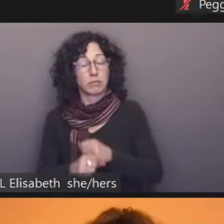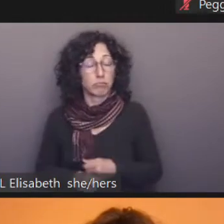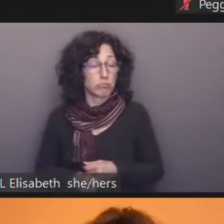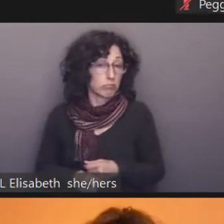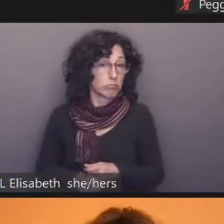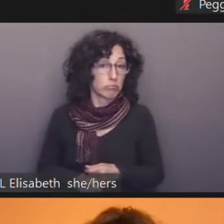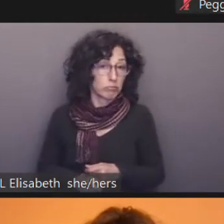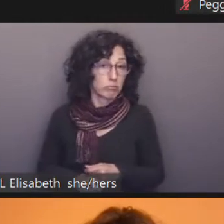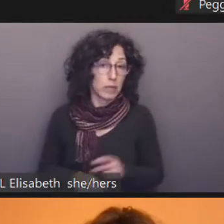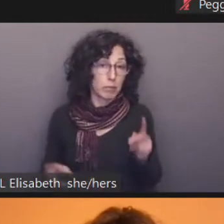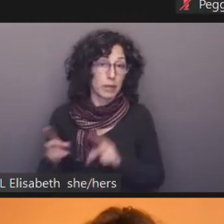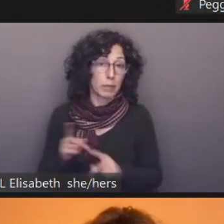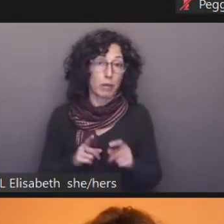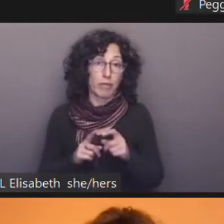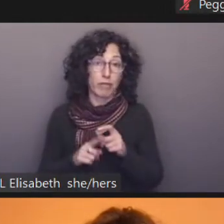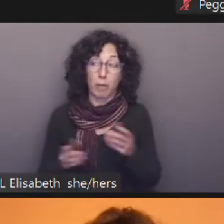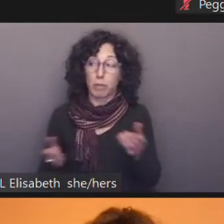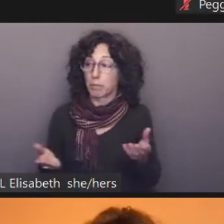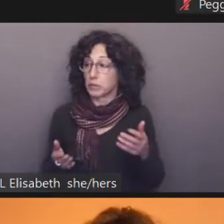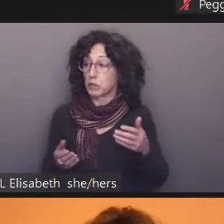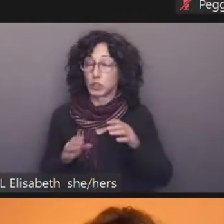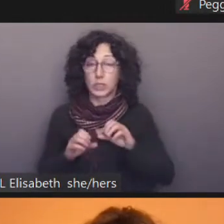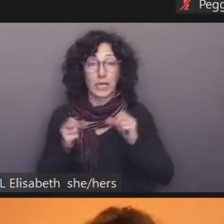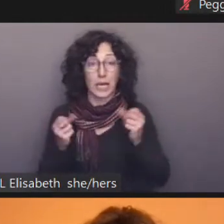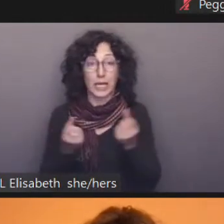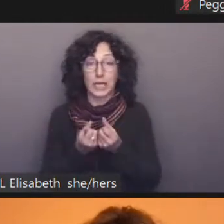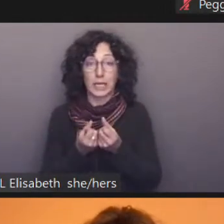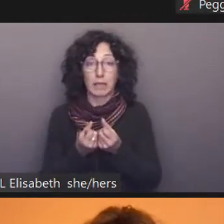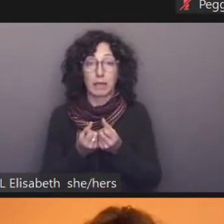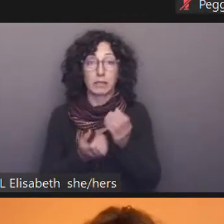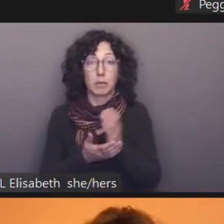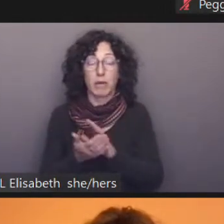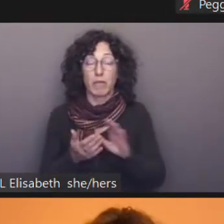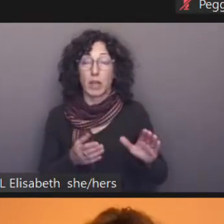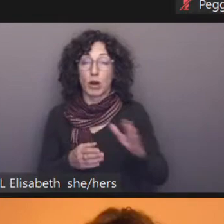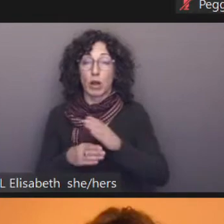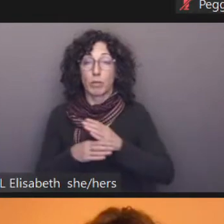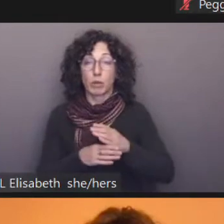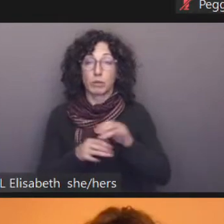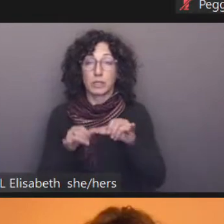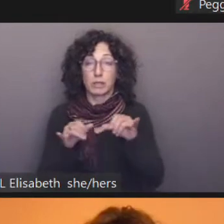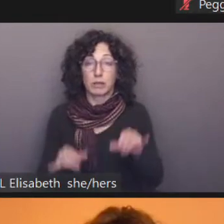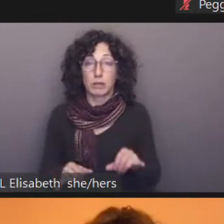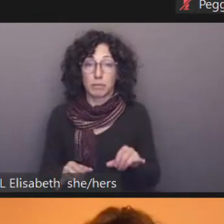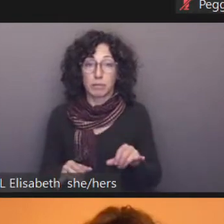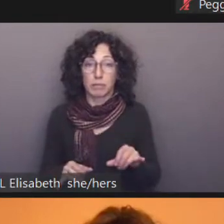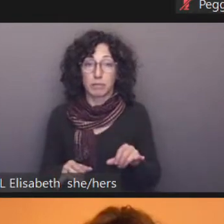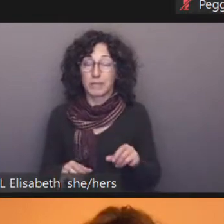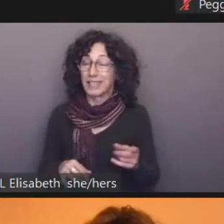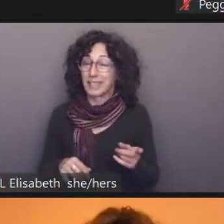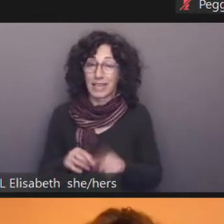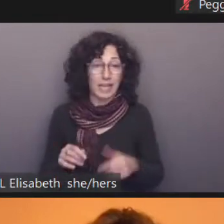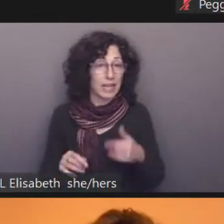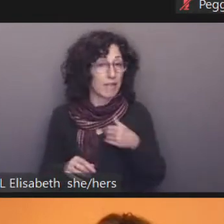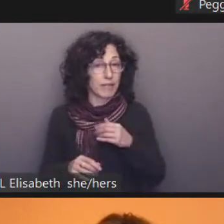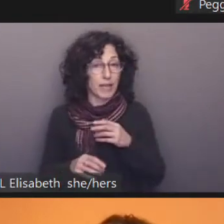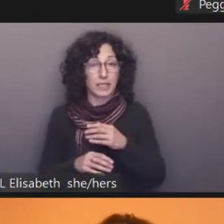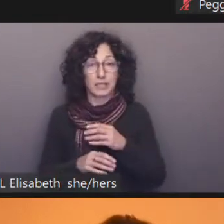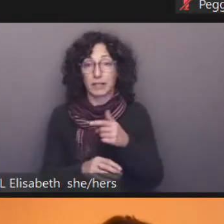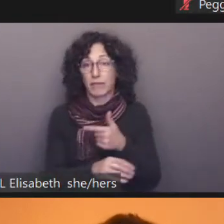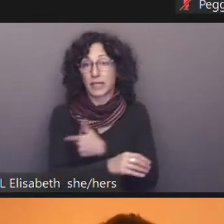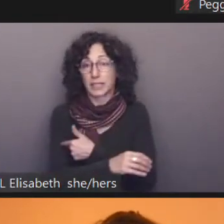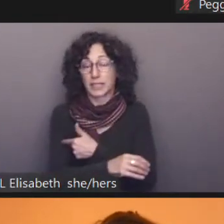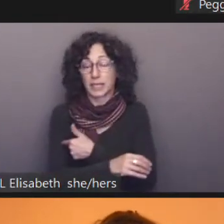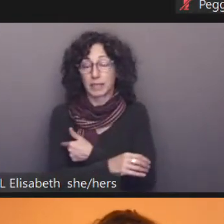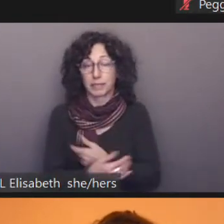people in our society whose immune systems are just not well enough, or they have a reason they can't get the vaccine. We might